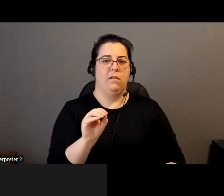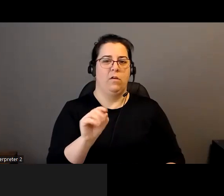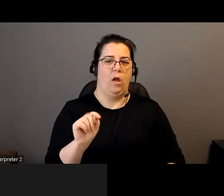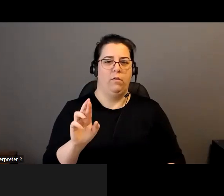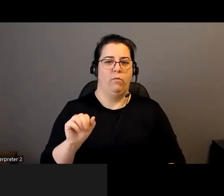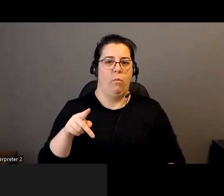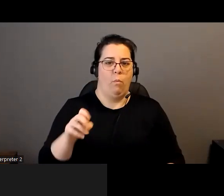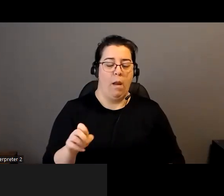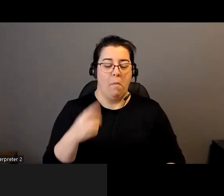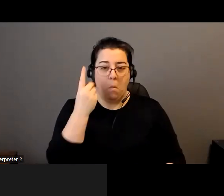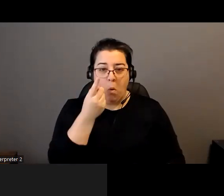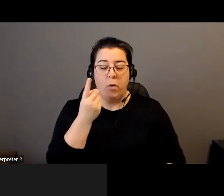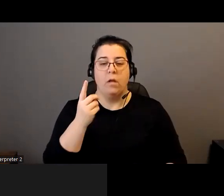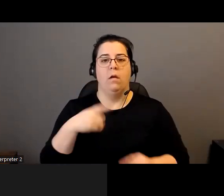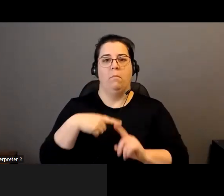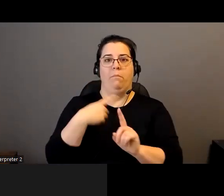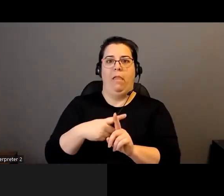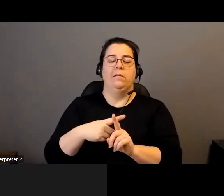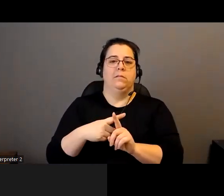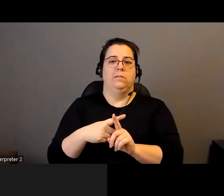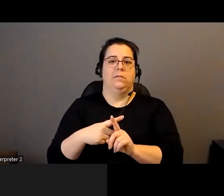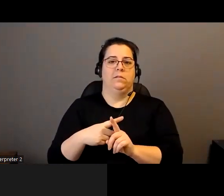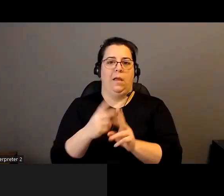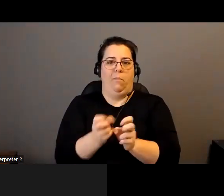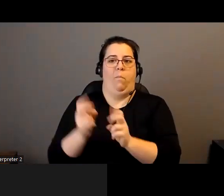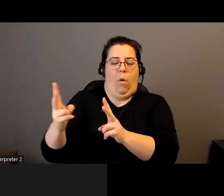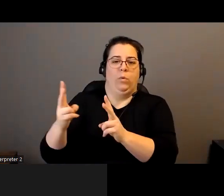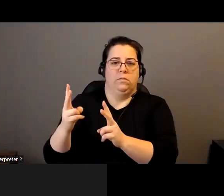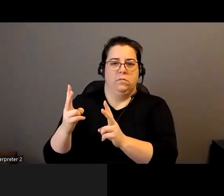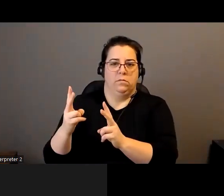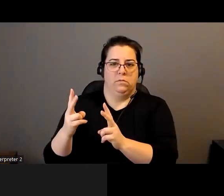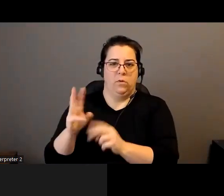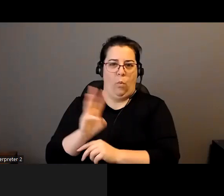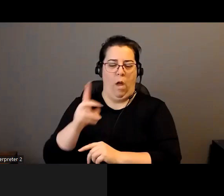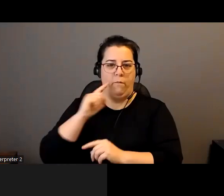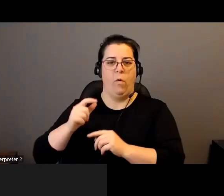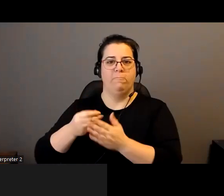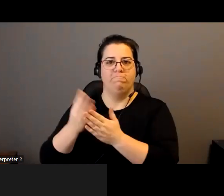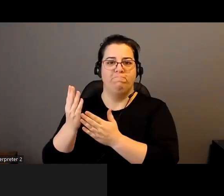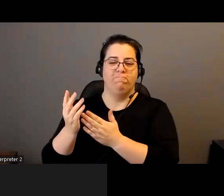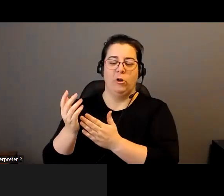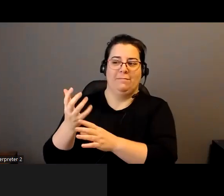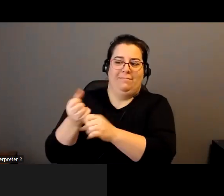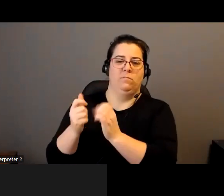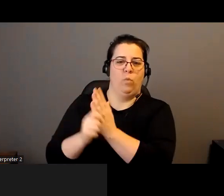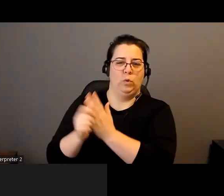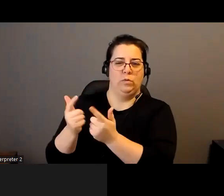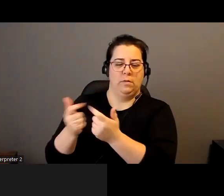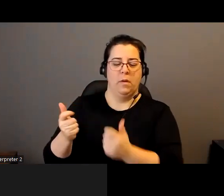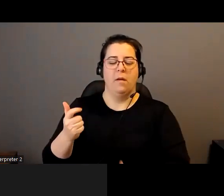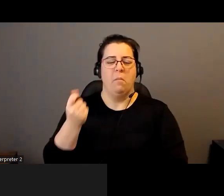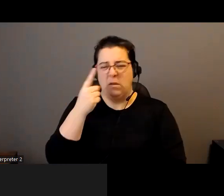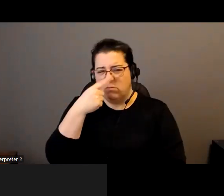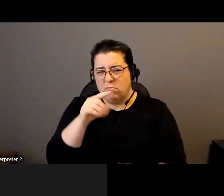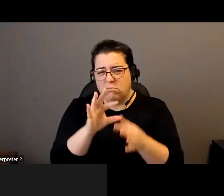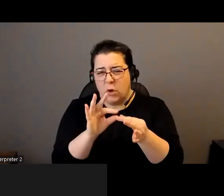some of the brochures that talk about that. But just maybe one last comment on that, Margaret. I do find it's helpful for people to have ideas